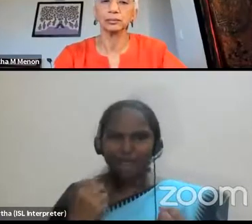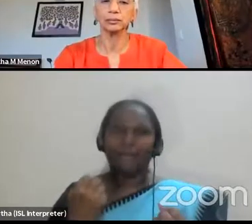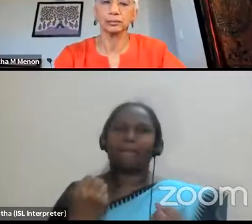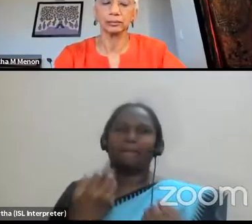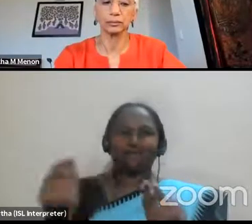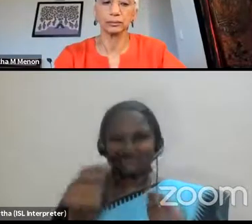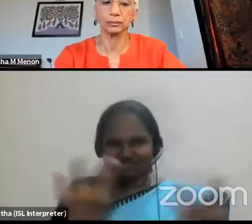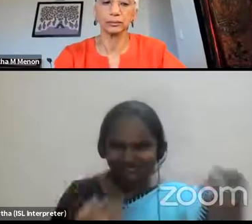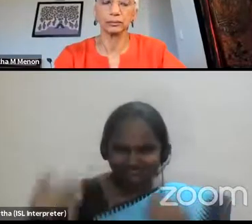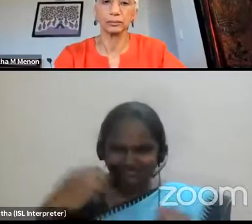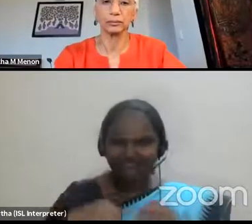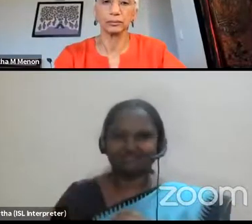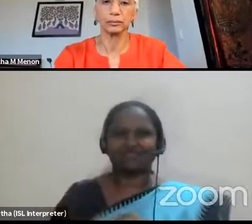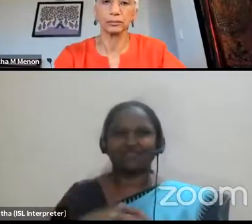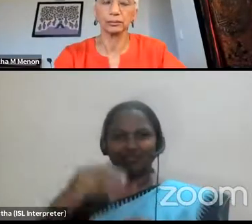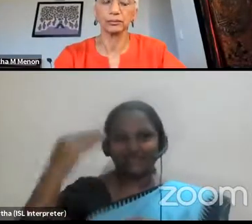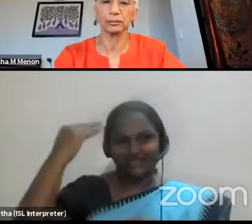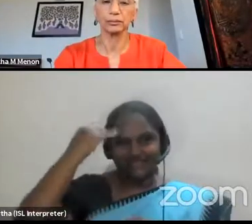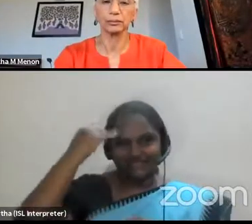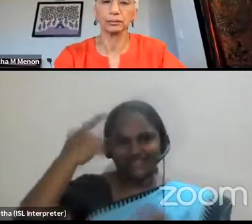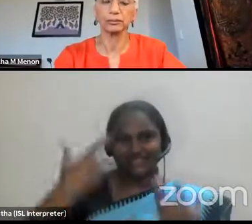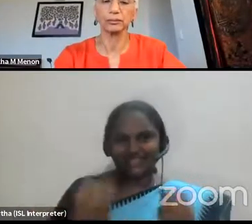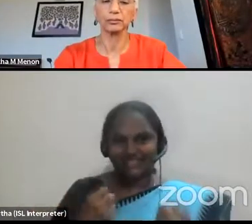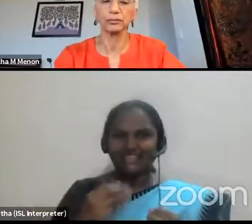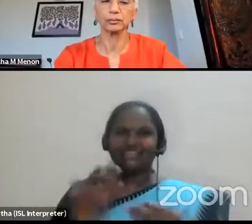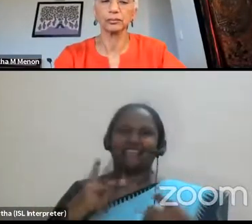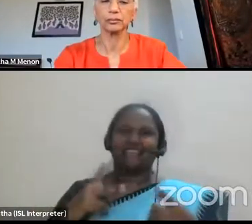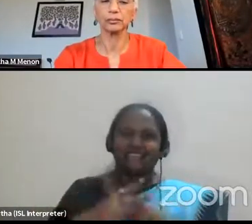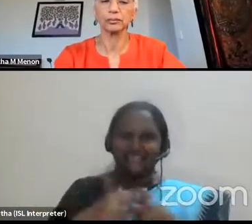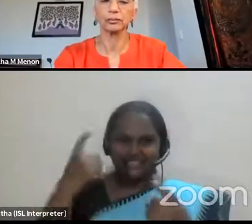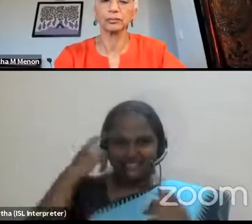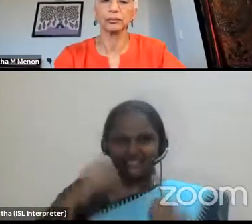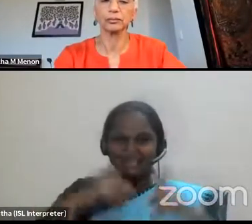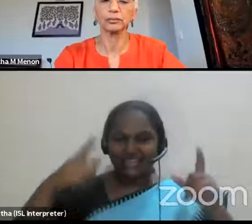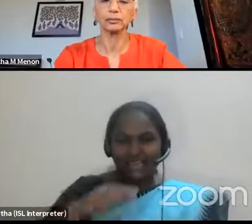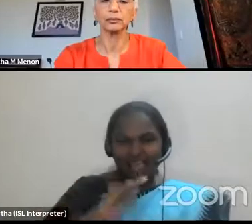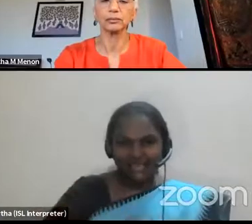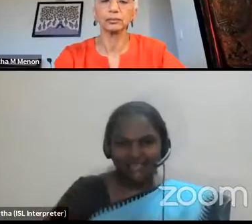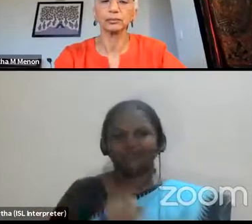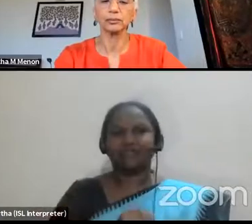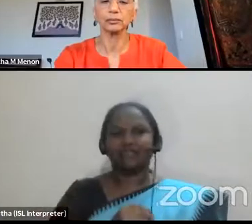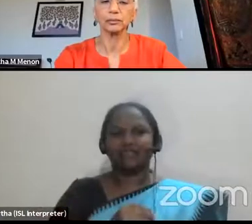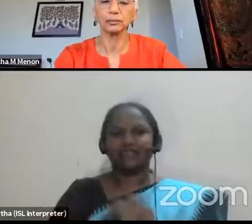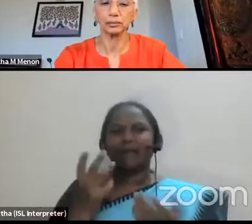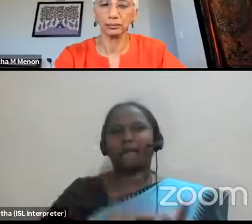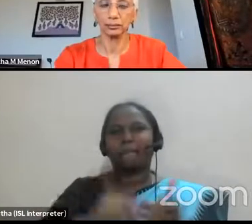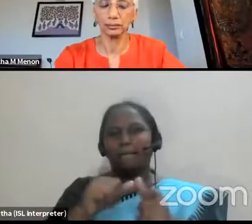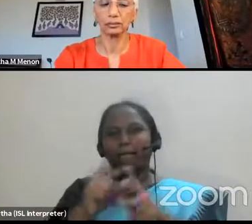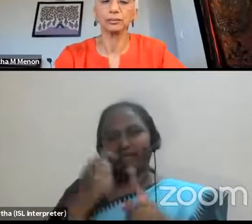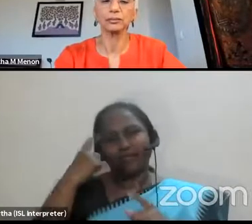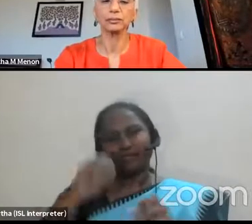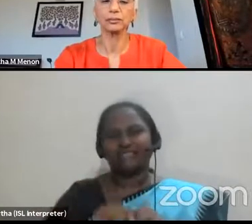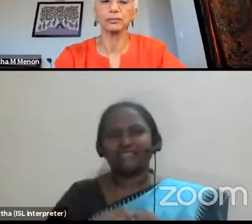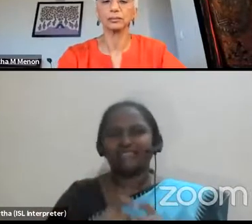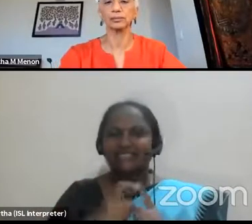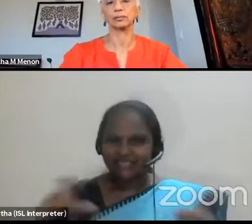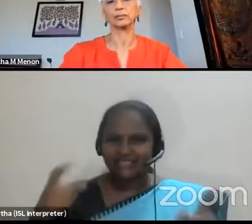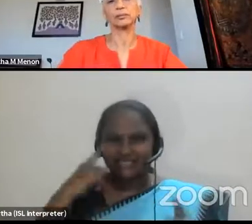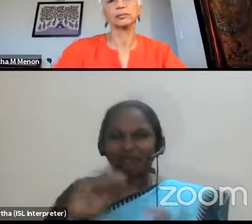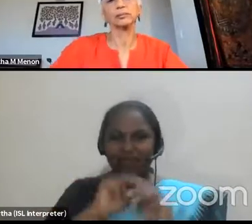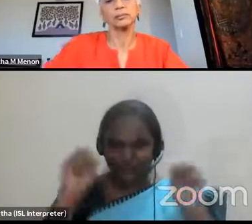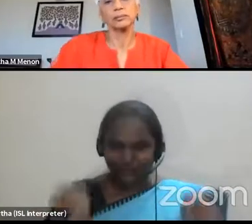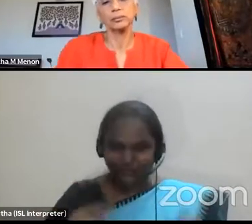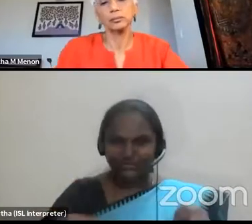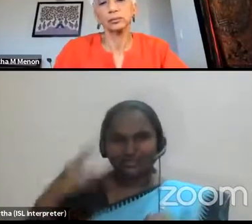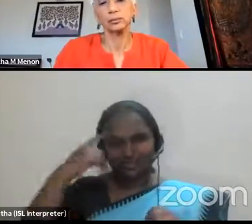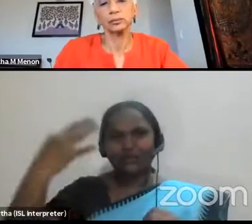that underpinnings and cutting edge technologies to this experience that MAP is hoping to deliver at their museum,